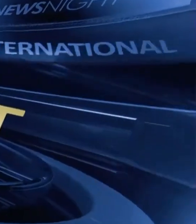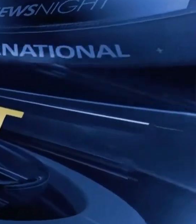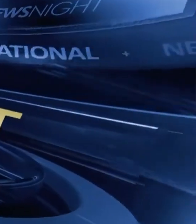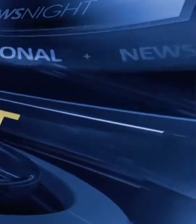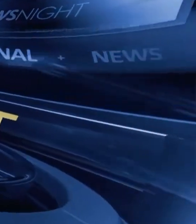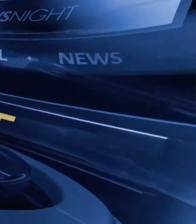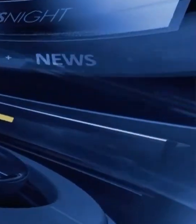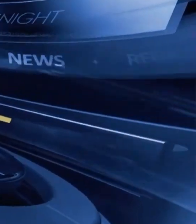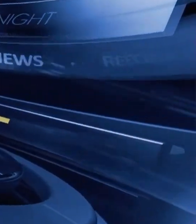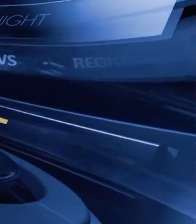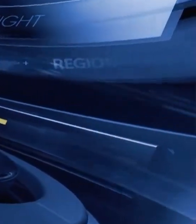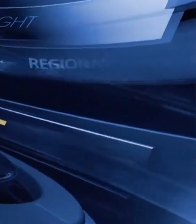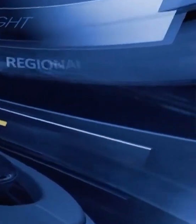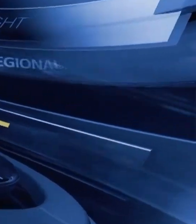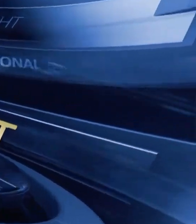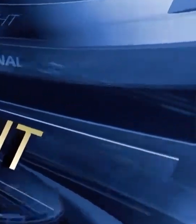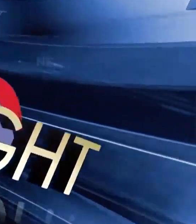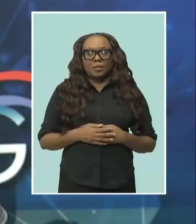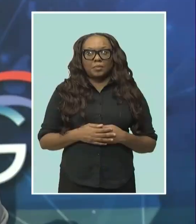charges.